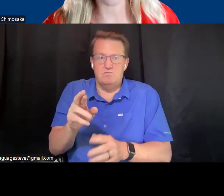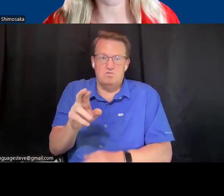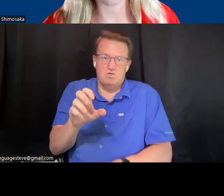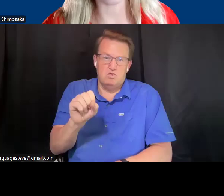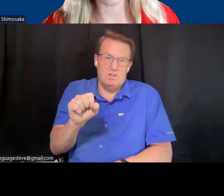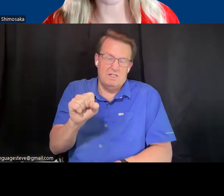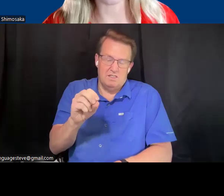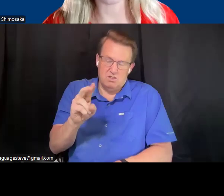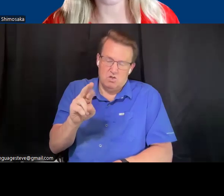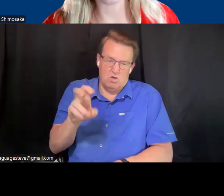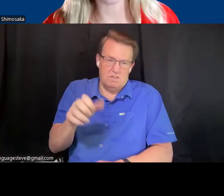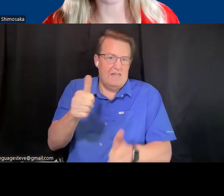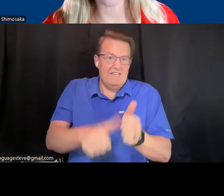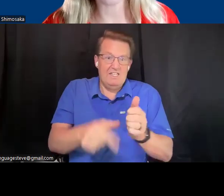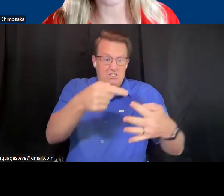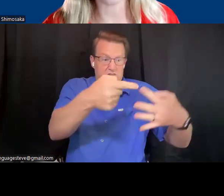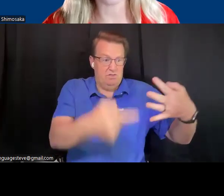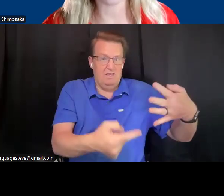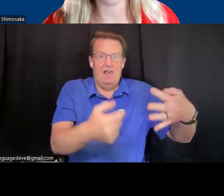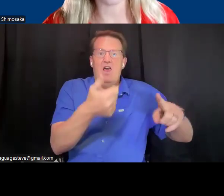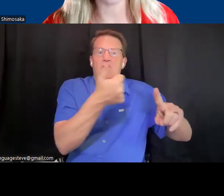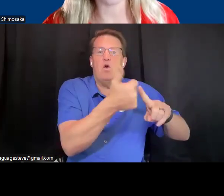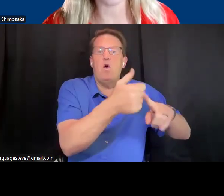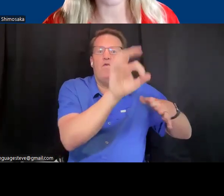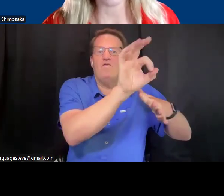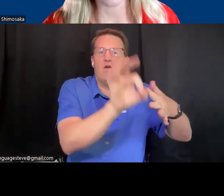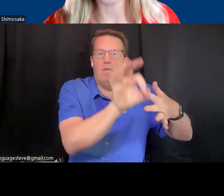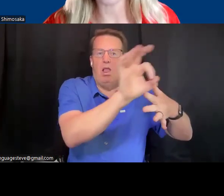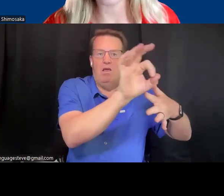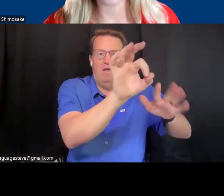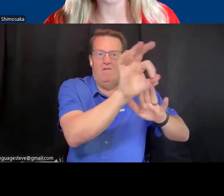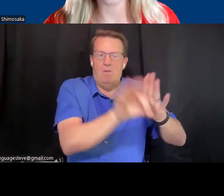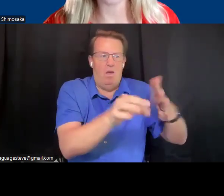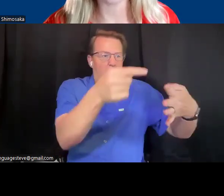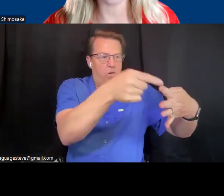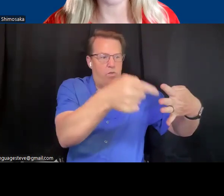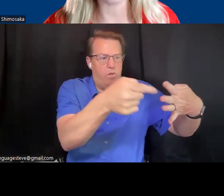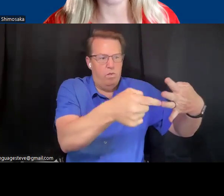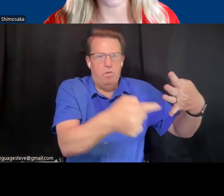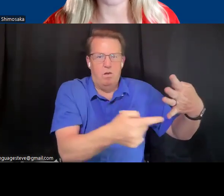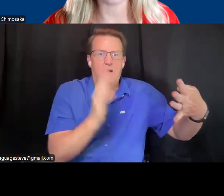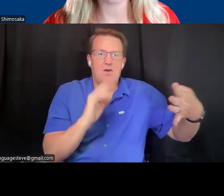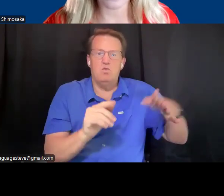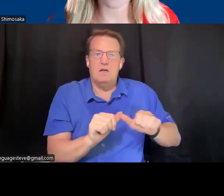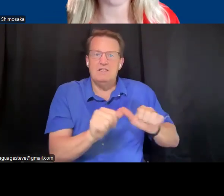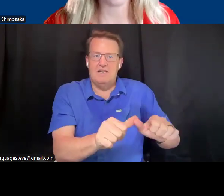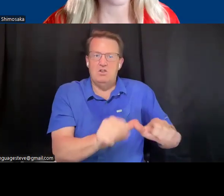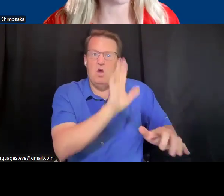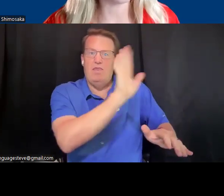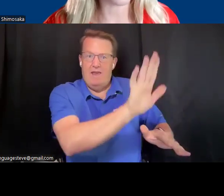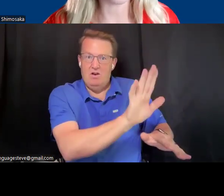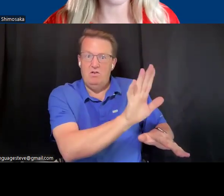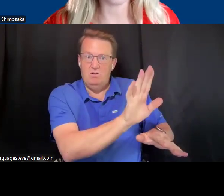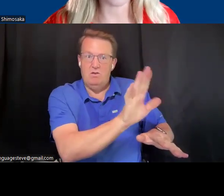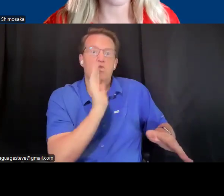have a formula separate and distinct from the Intrastate Funding Formula, and we will continue to use the formulas that they have and will